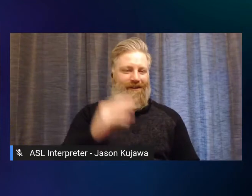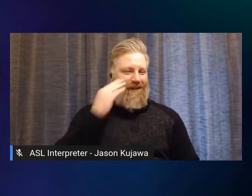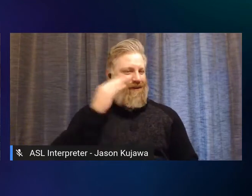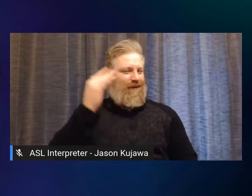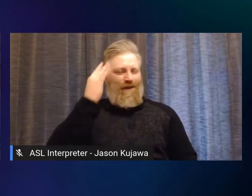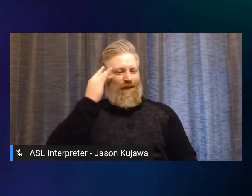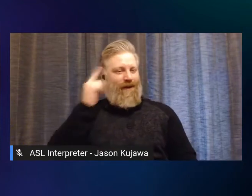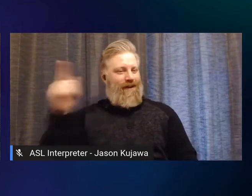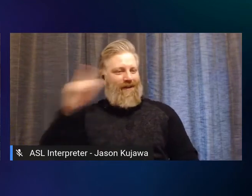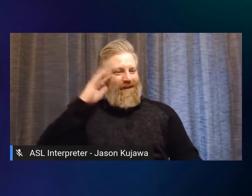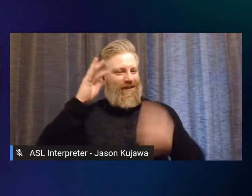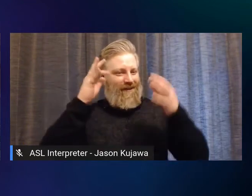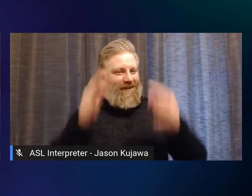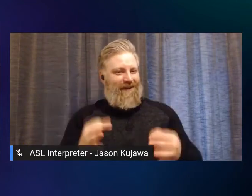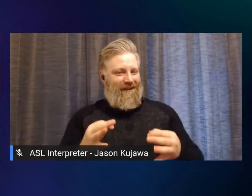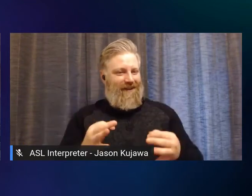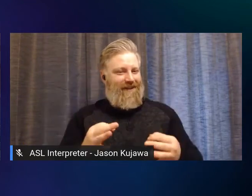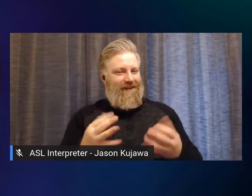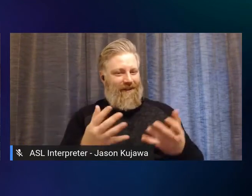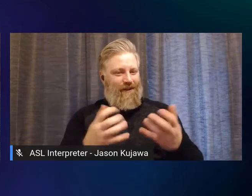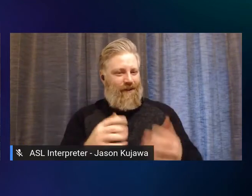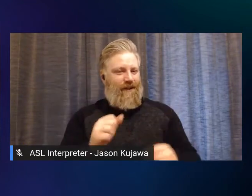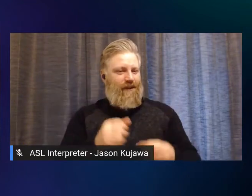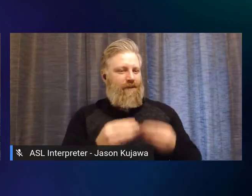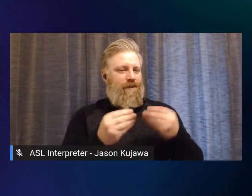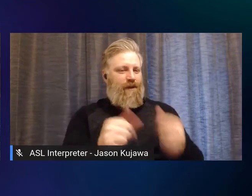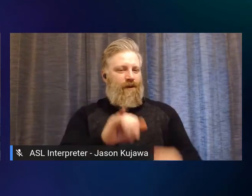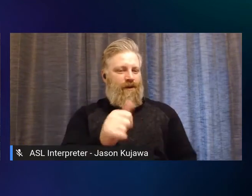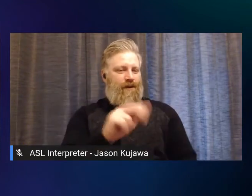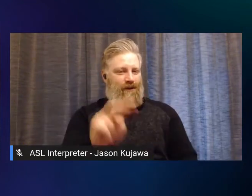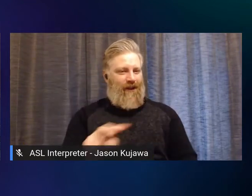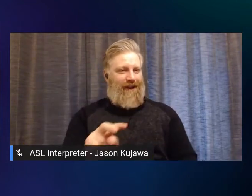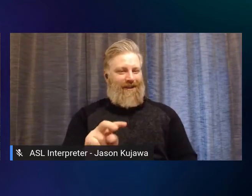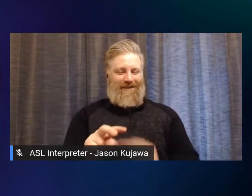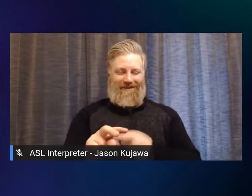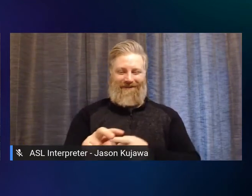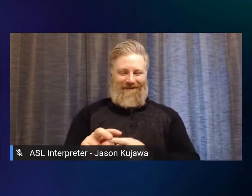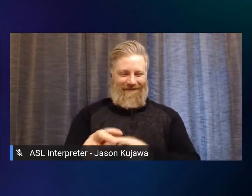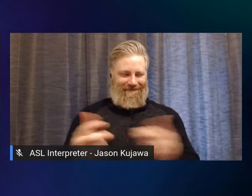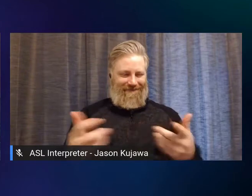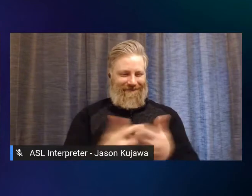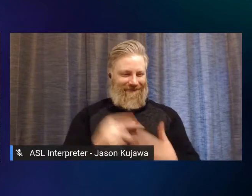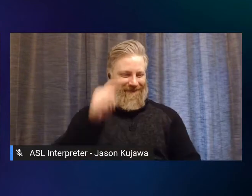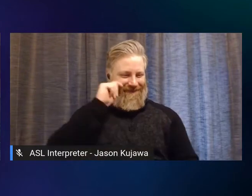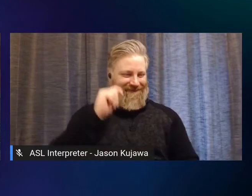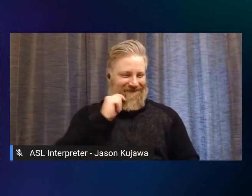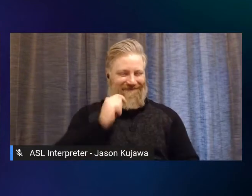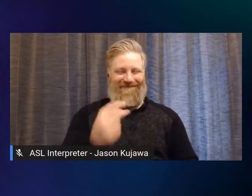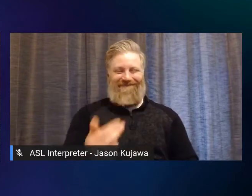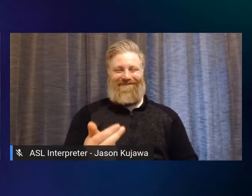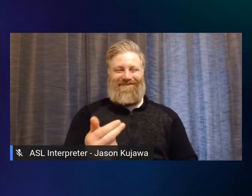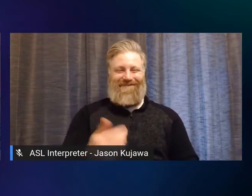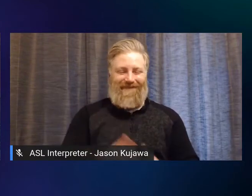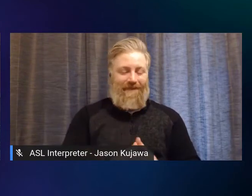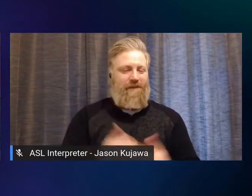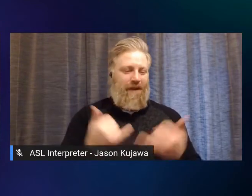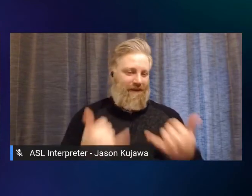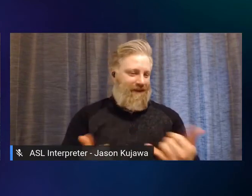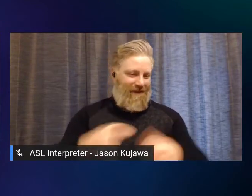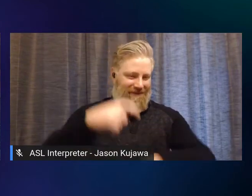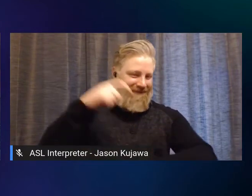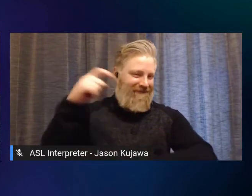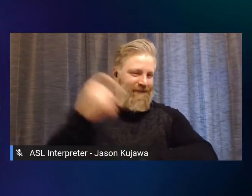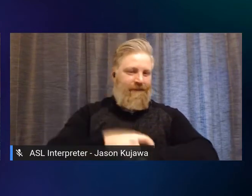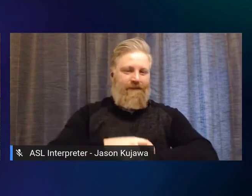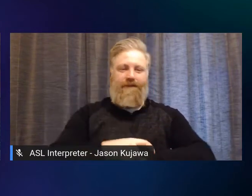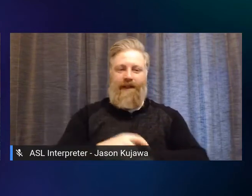know, that the soundtrack should be smooth jazz. Because nothing says teenager like smooth jazz. But, you know, I think now it's time for us to jump into what you really came